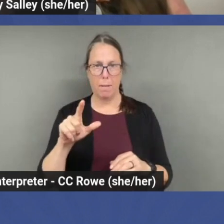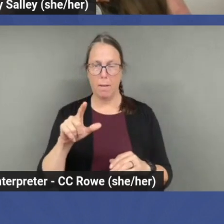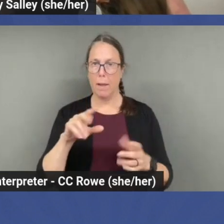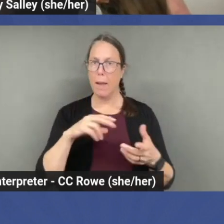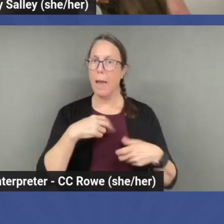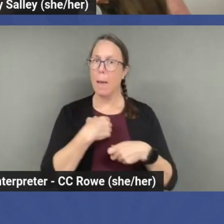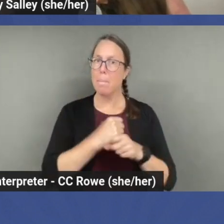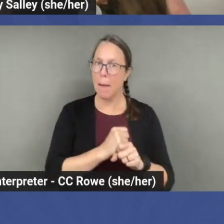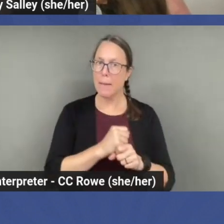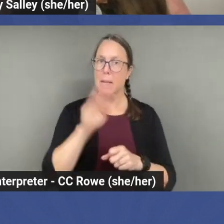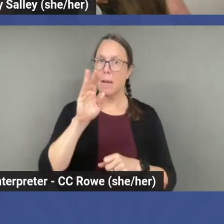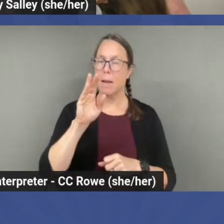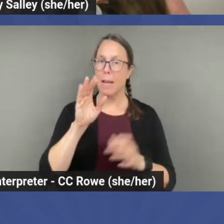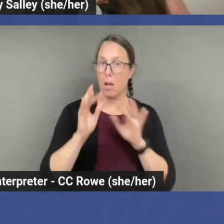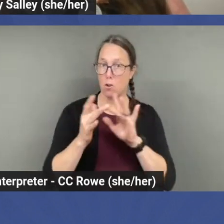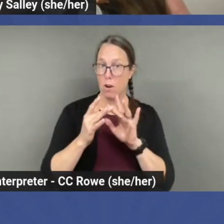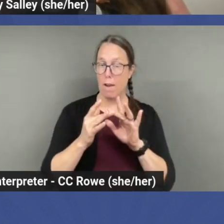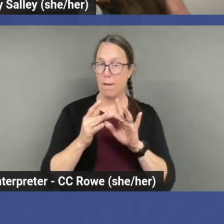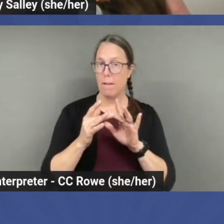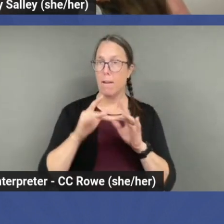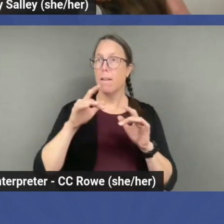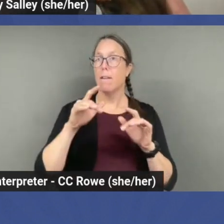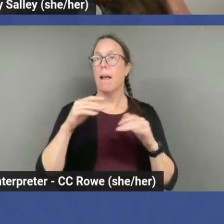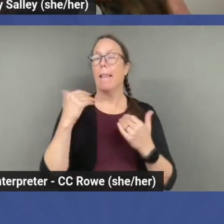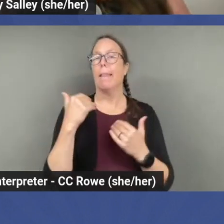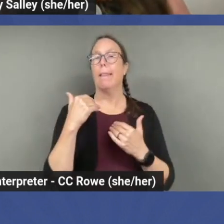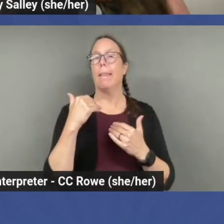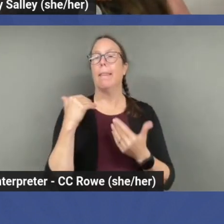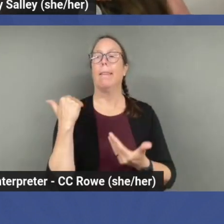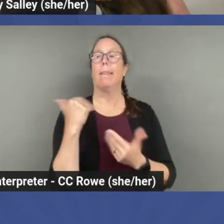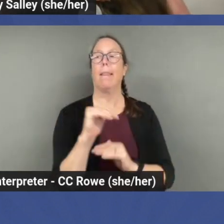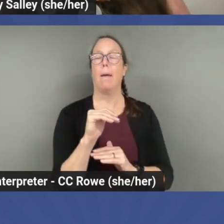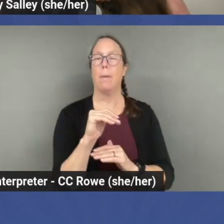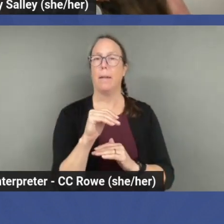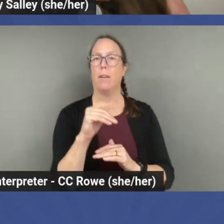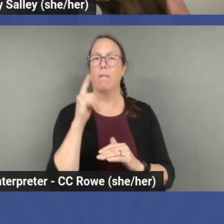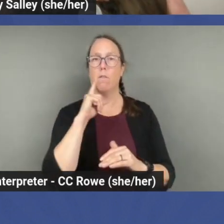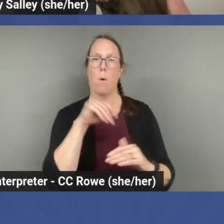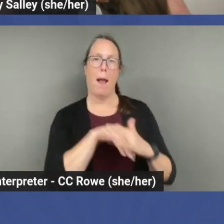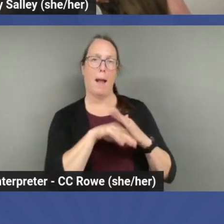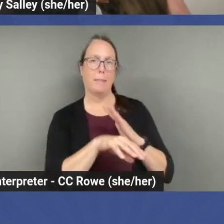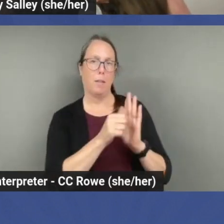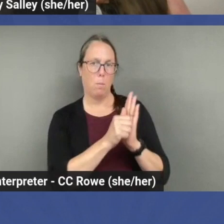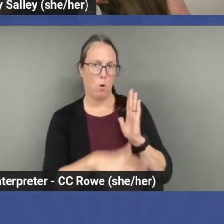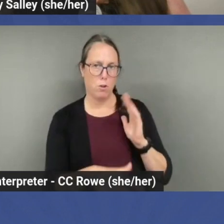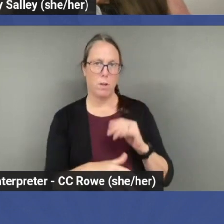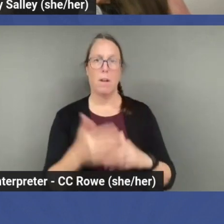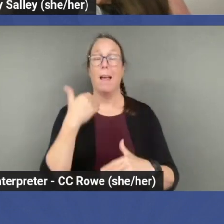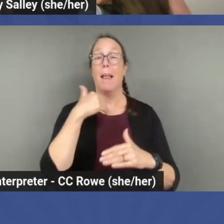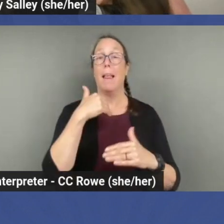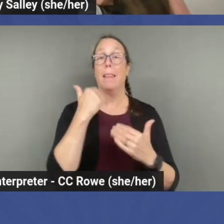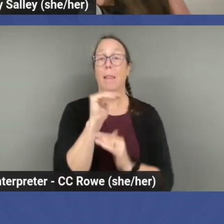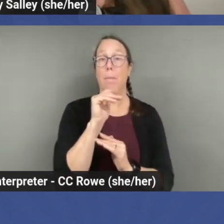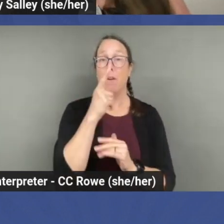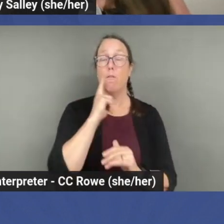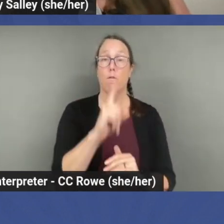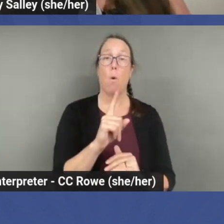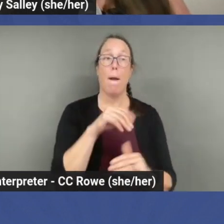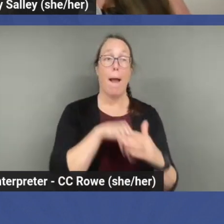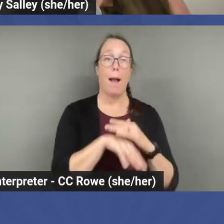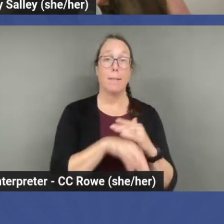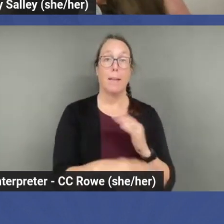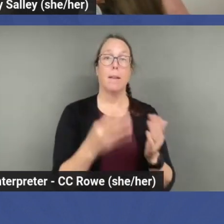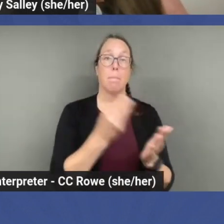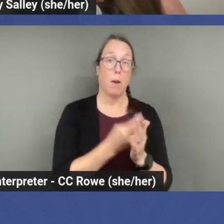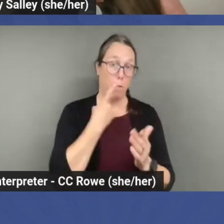less conducive to abortion access, to conversations about abortion, to abortion funds being able to talk